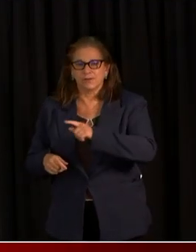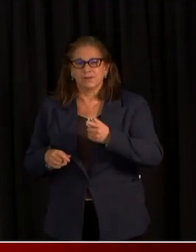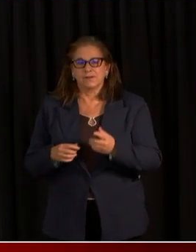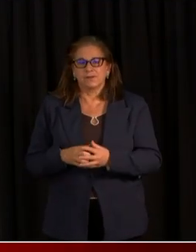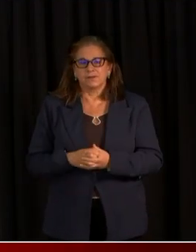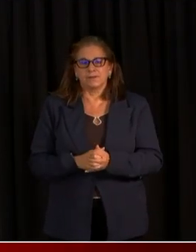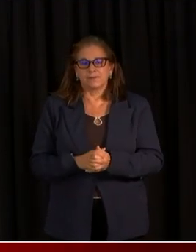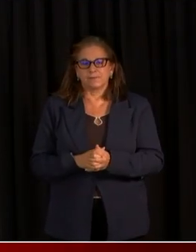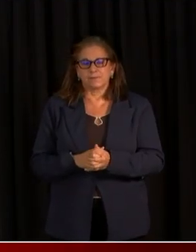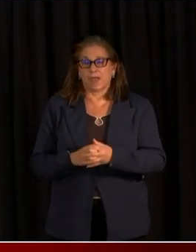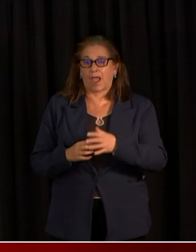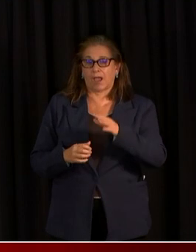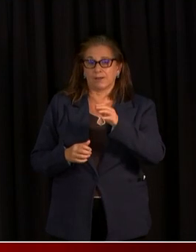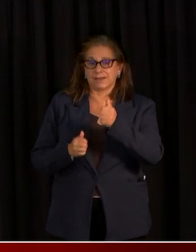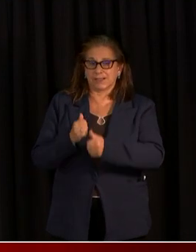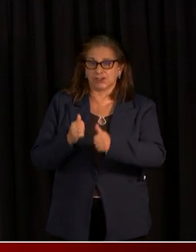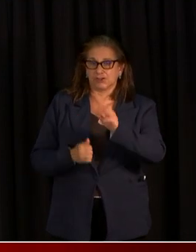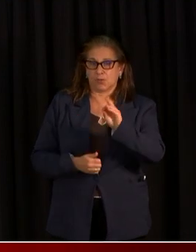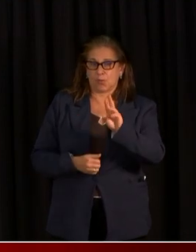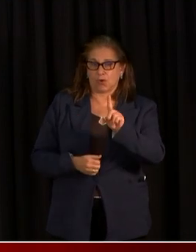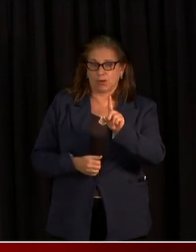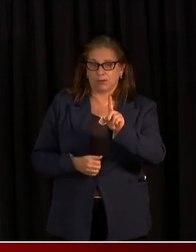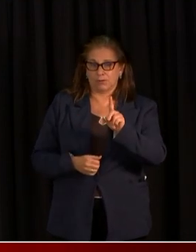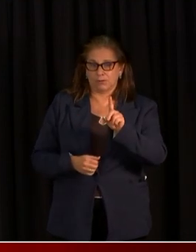8 wards by visiting